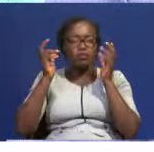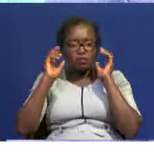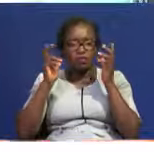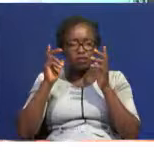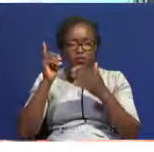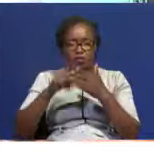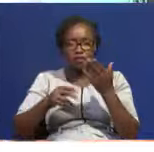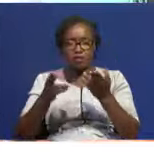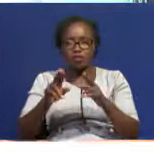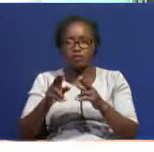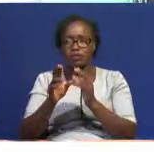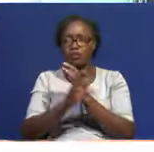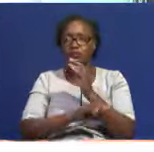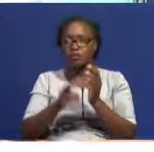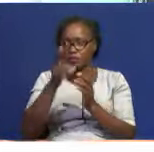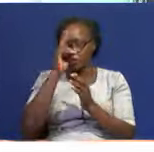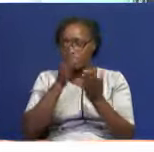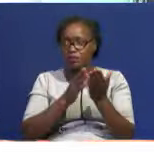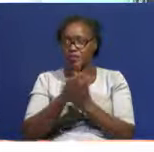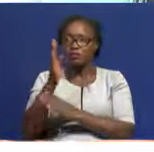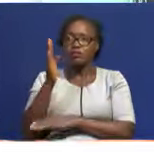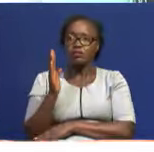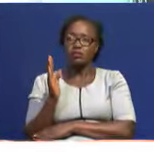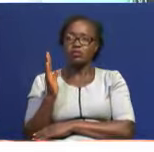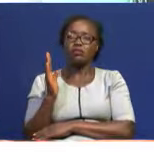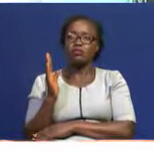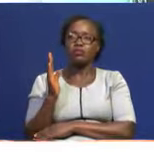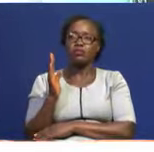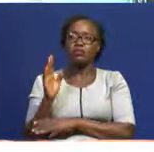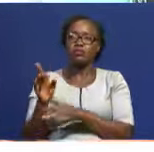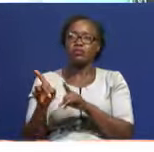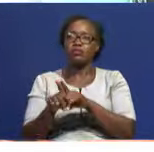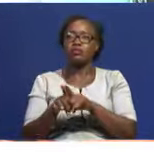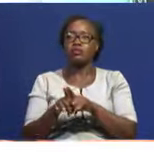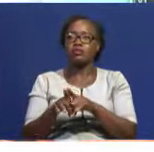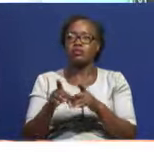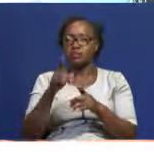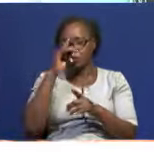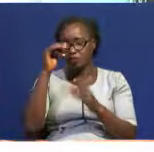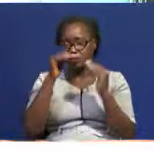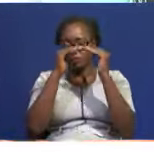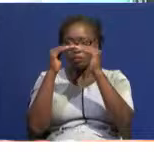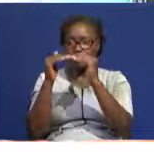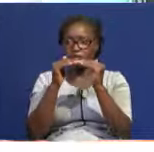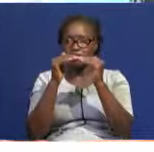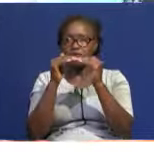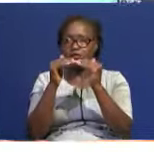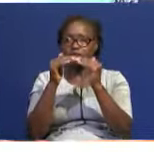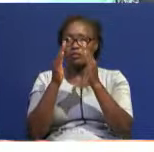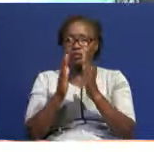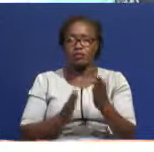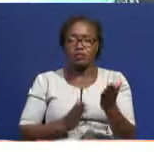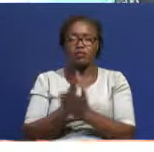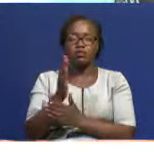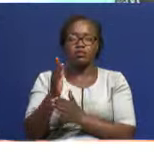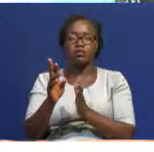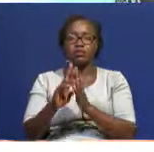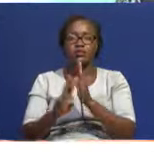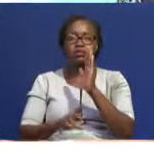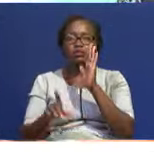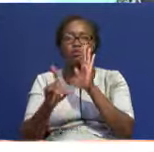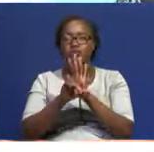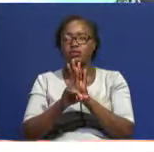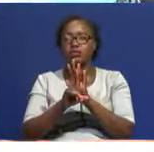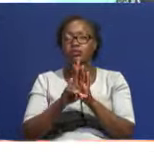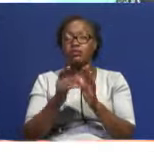going on in the country. Police are supposed to ensure security in a context where you respect democracy, human rights, and the rule of law. So